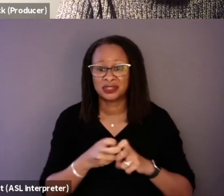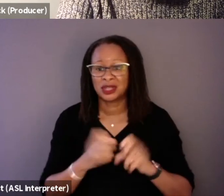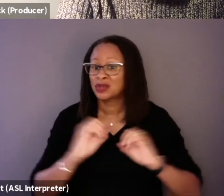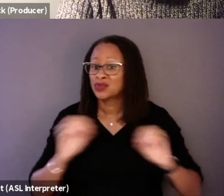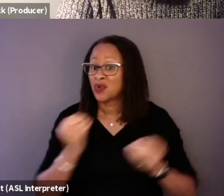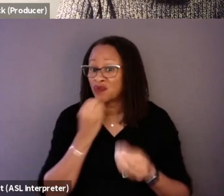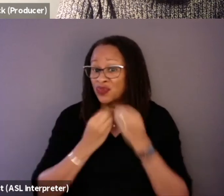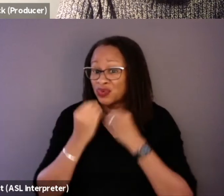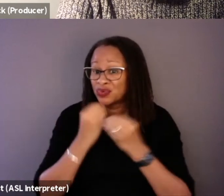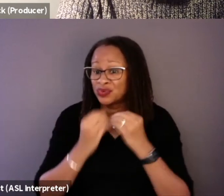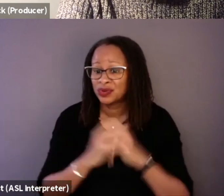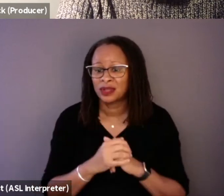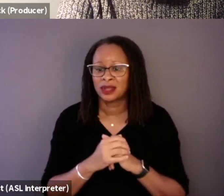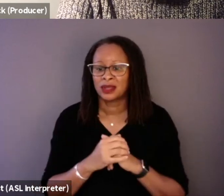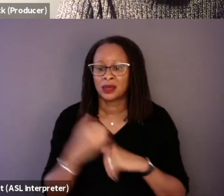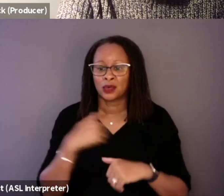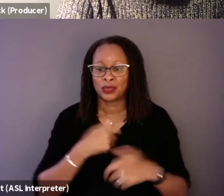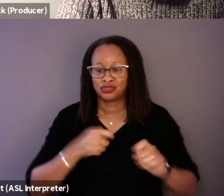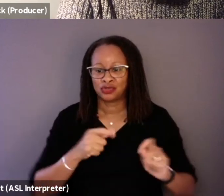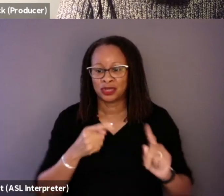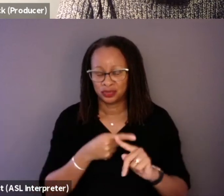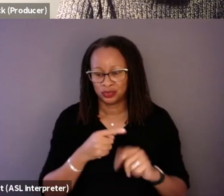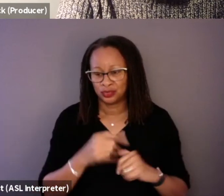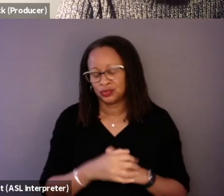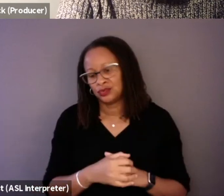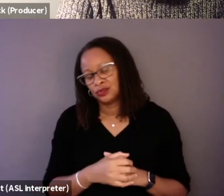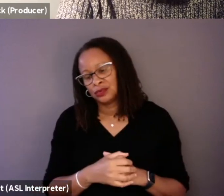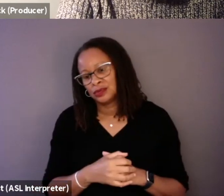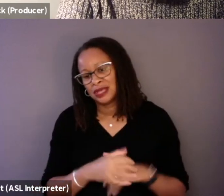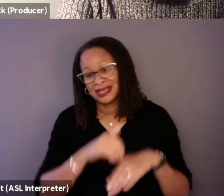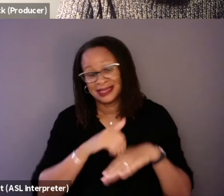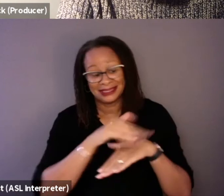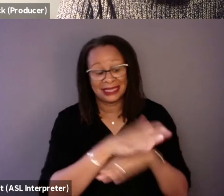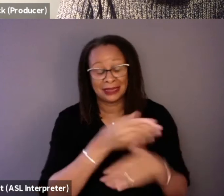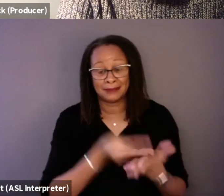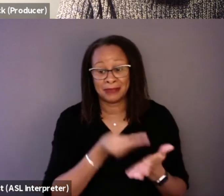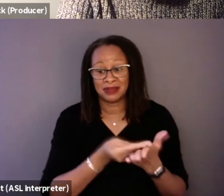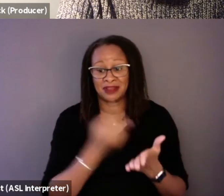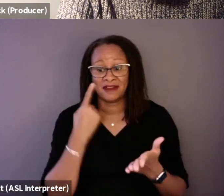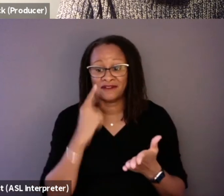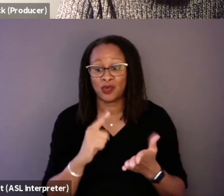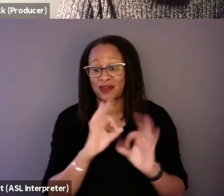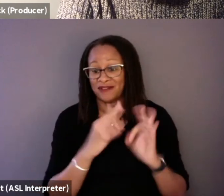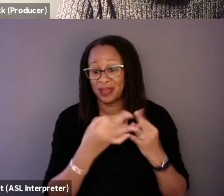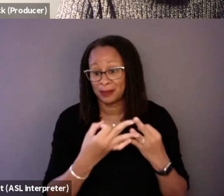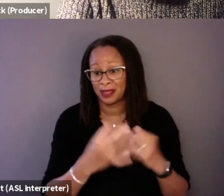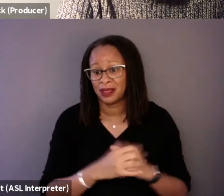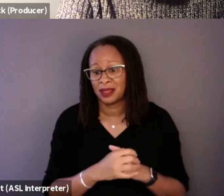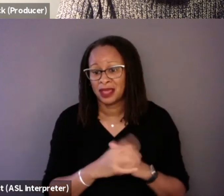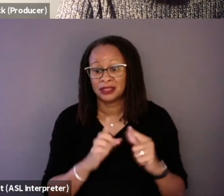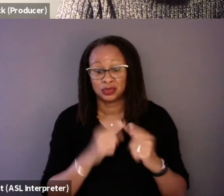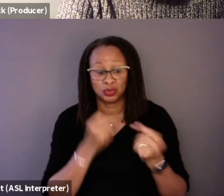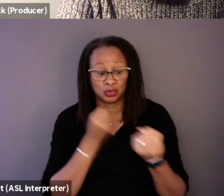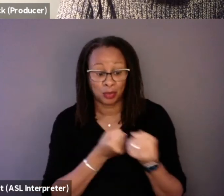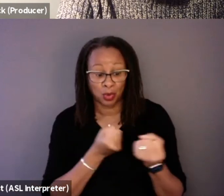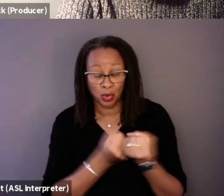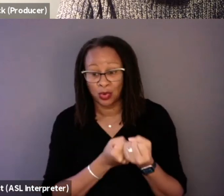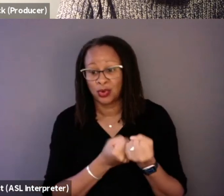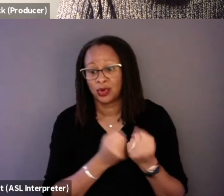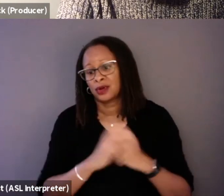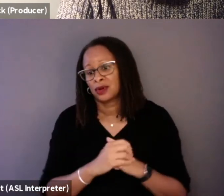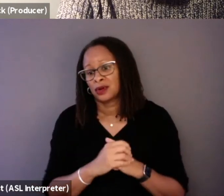food, and just we try to send the money for his family to support,